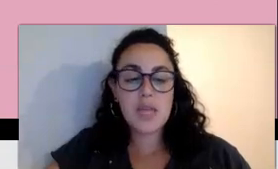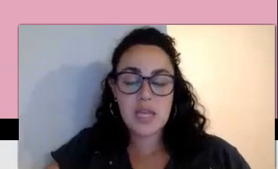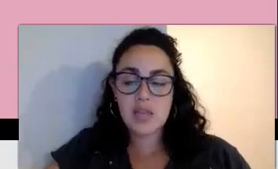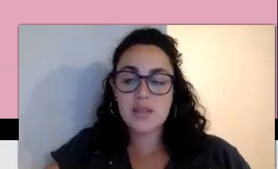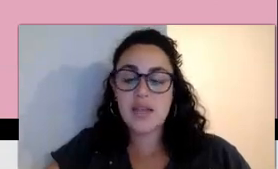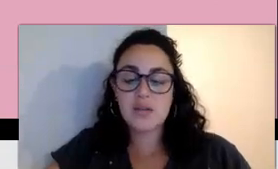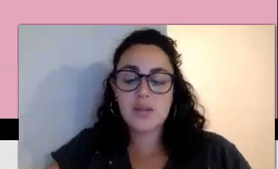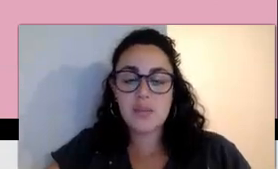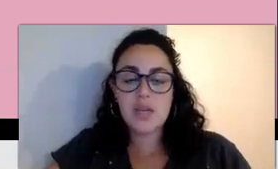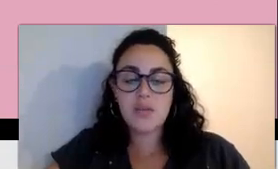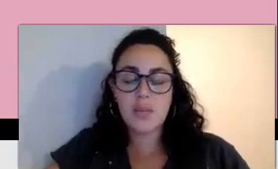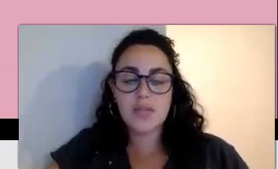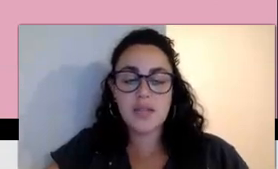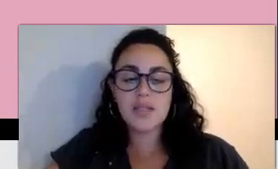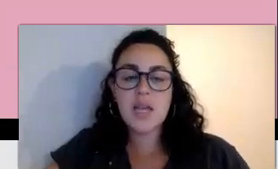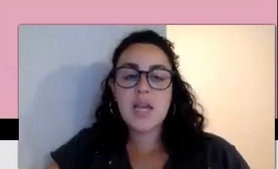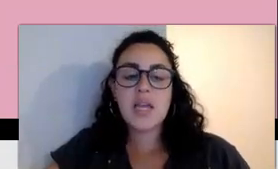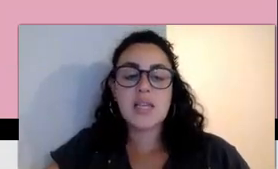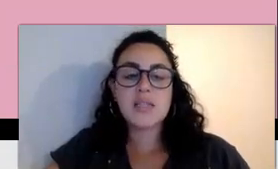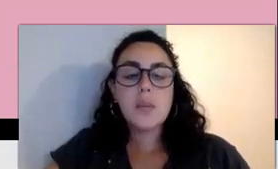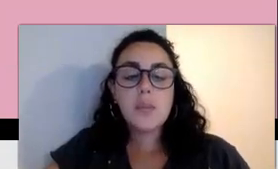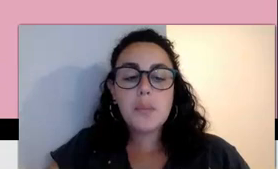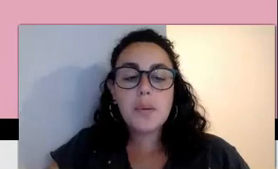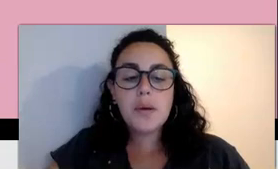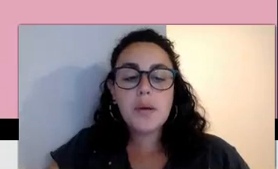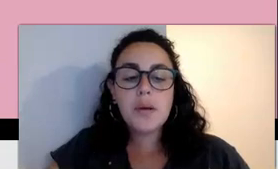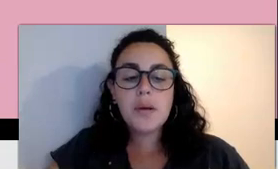for P, the sound that P represents is